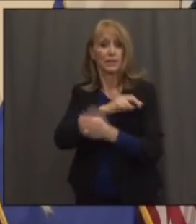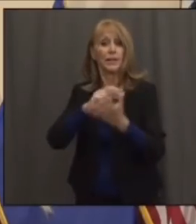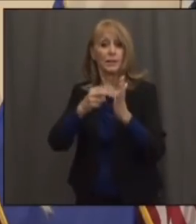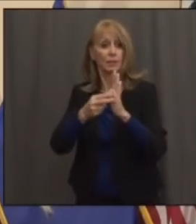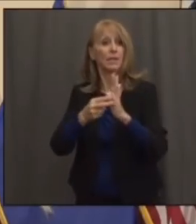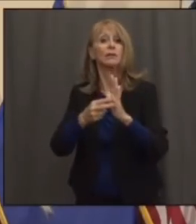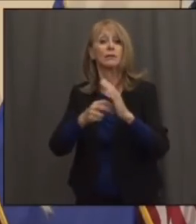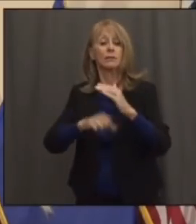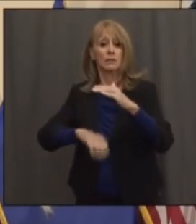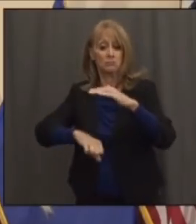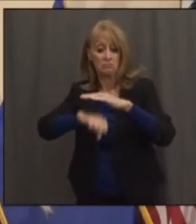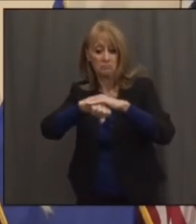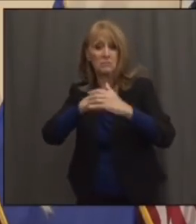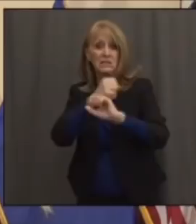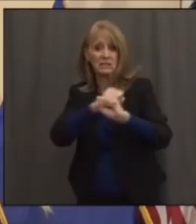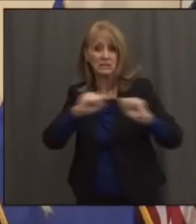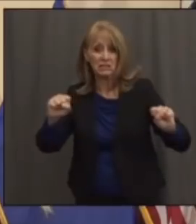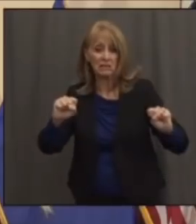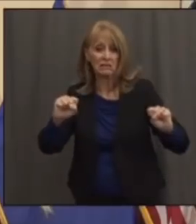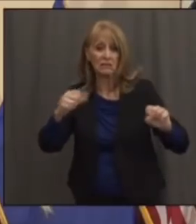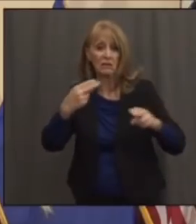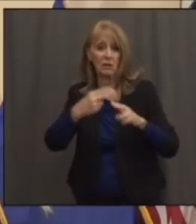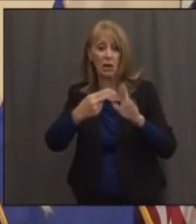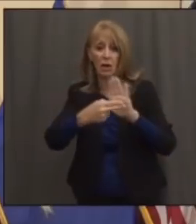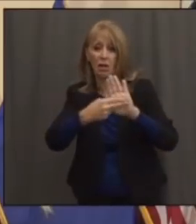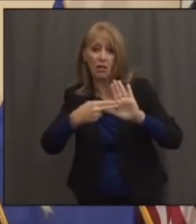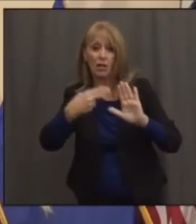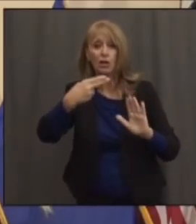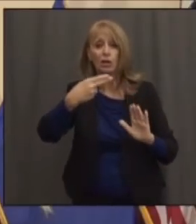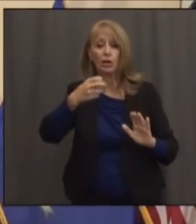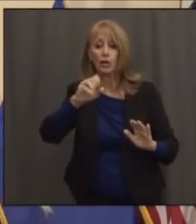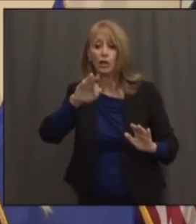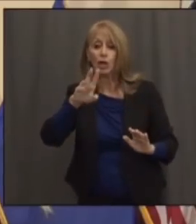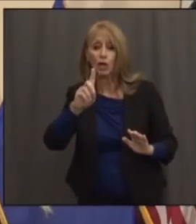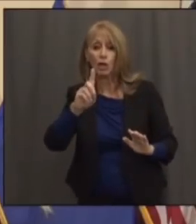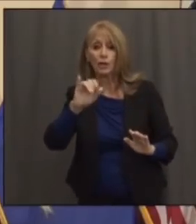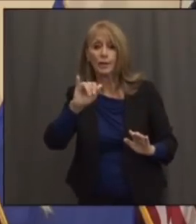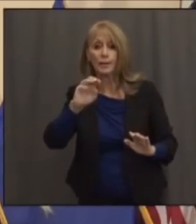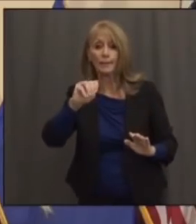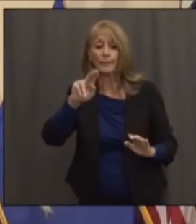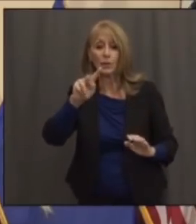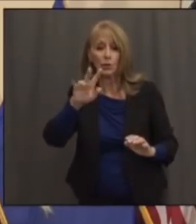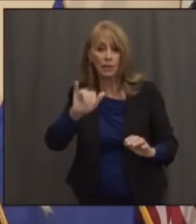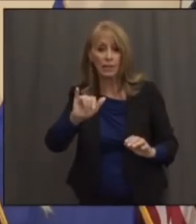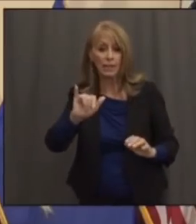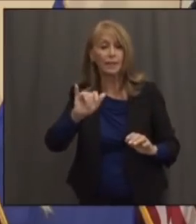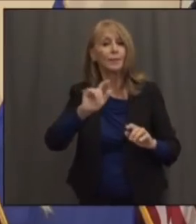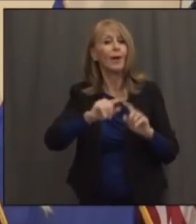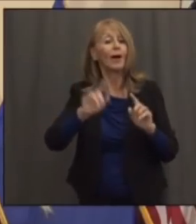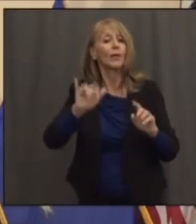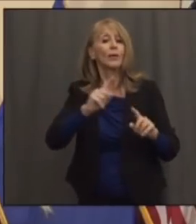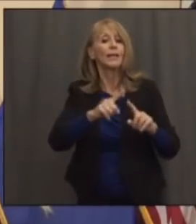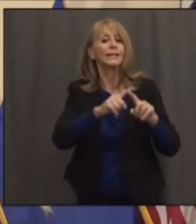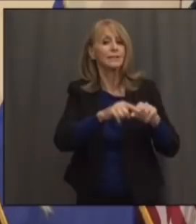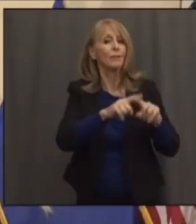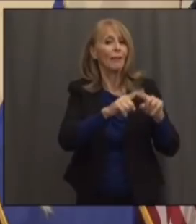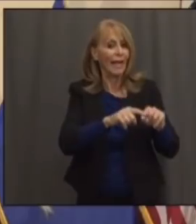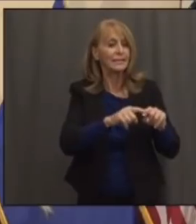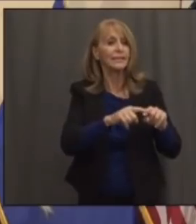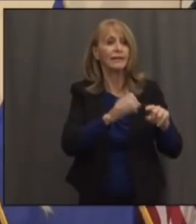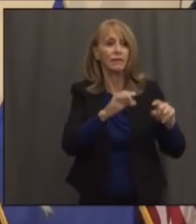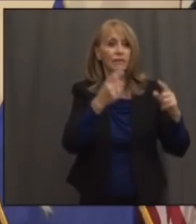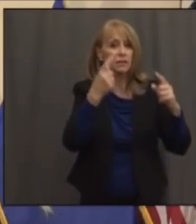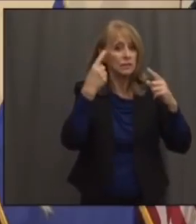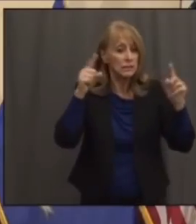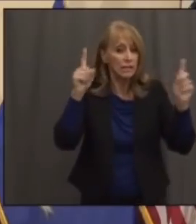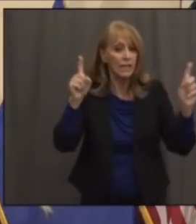herd immunity, but that number was really based on the efficacy rates we had historically seen in, say, flu vaccines. And I